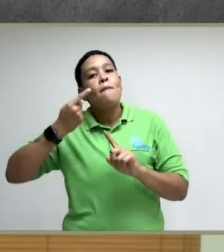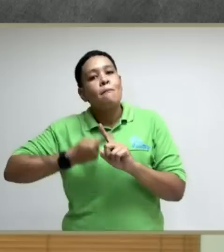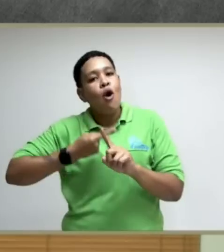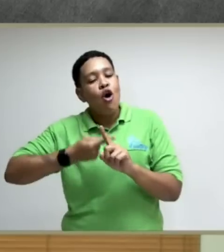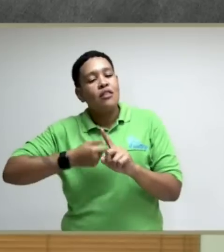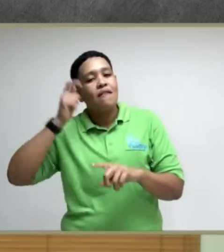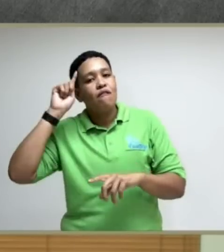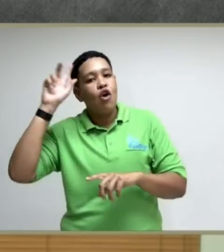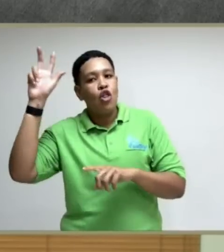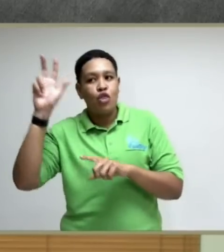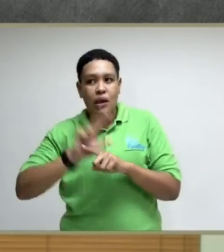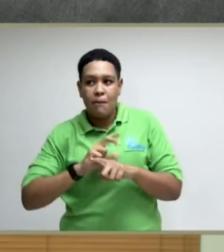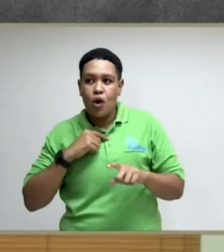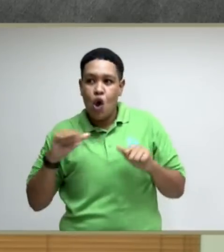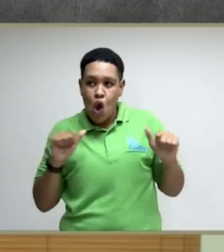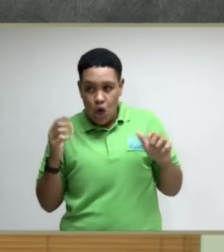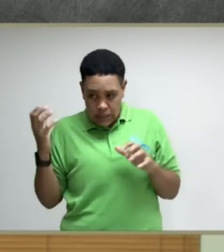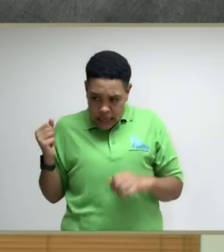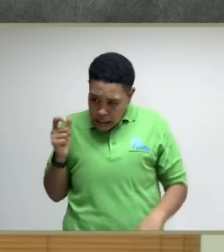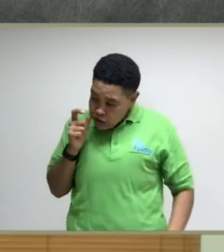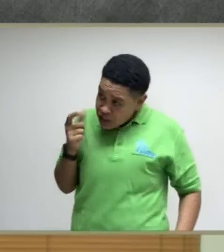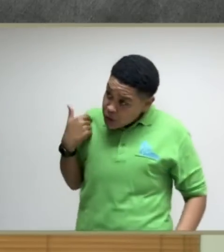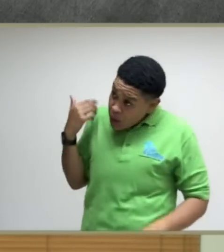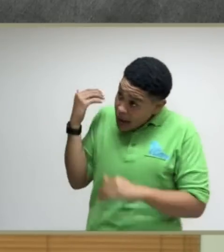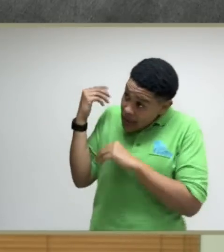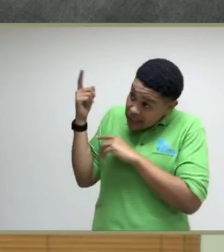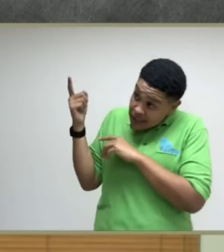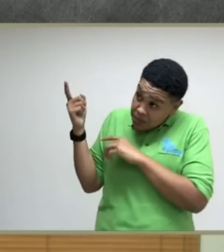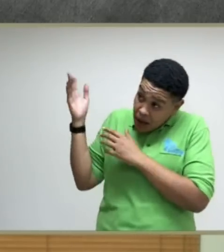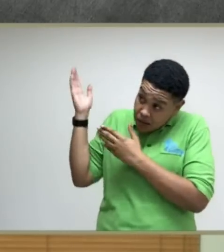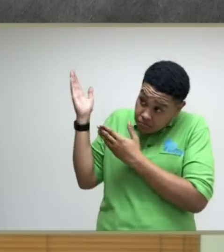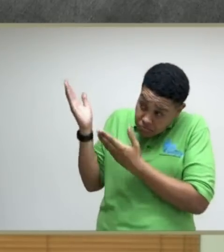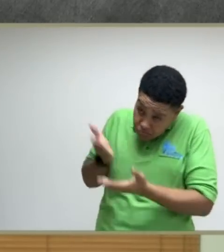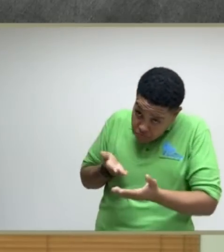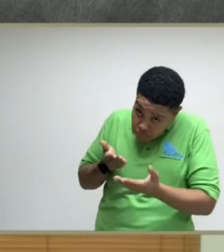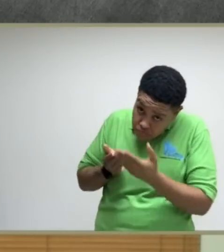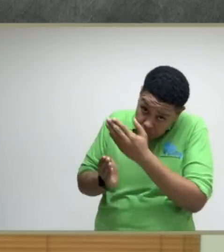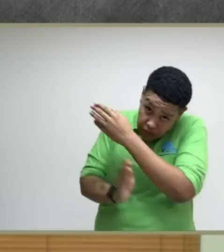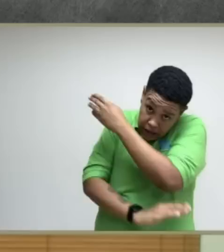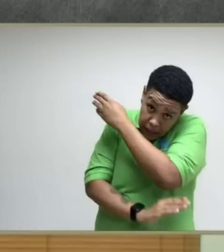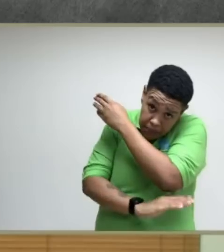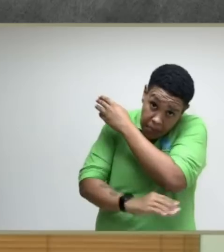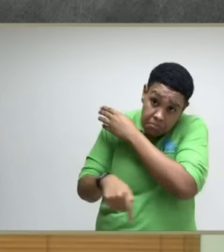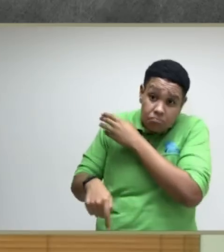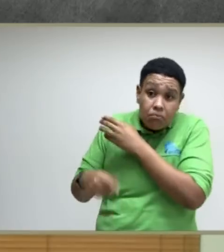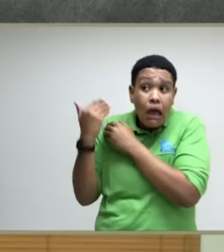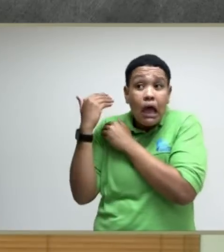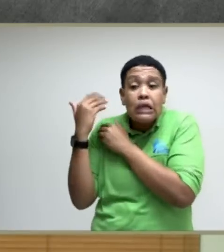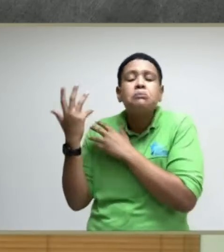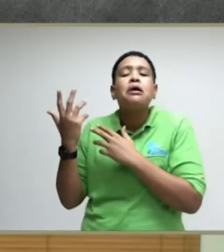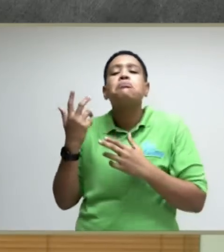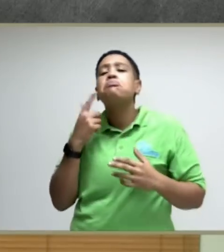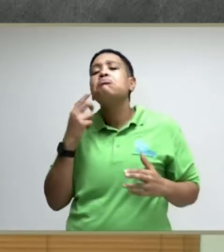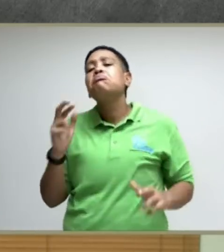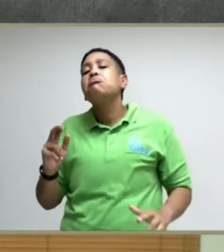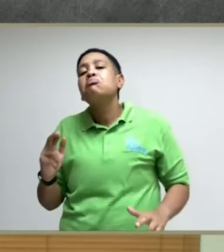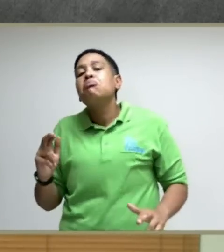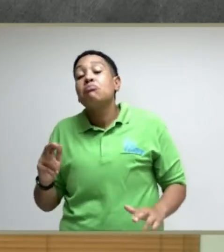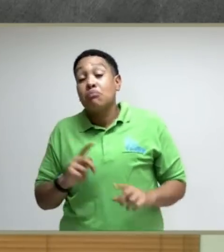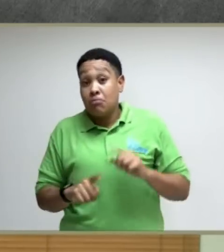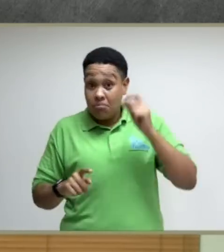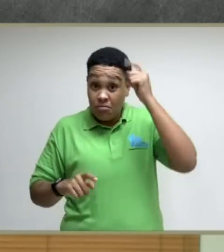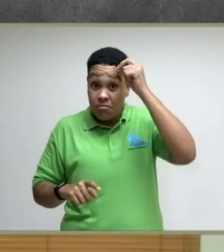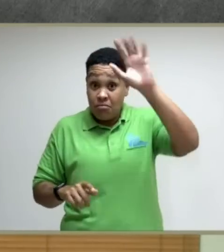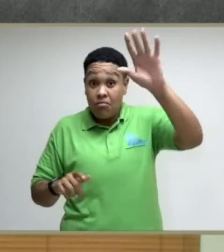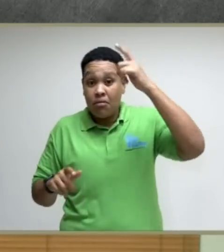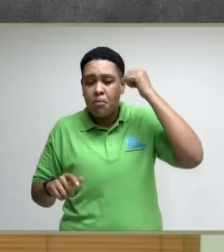received the August supply, and we are anticipating the delivery of the second batch of Pfizer vaccines. However,